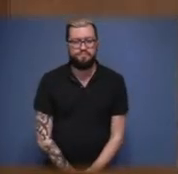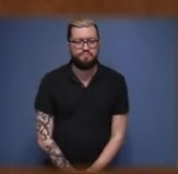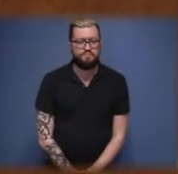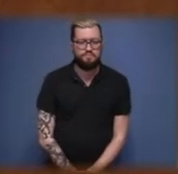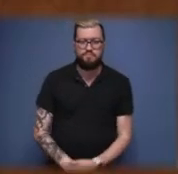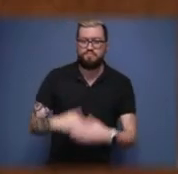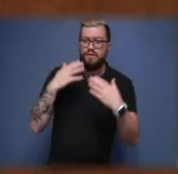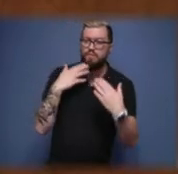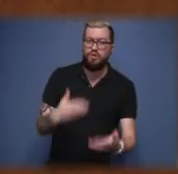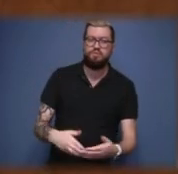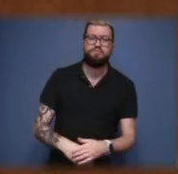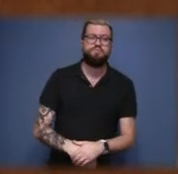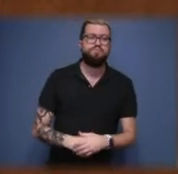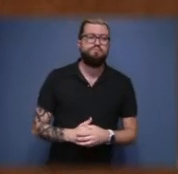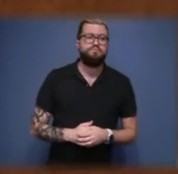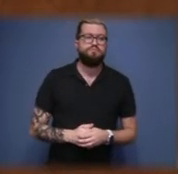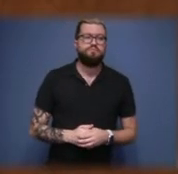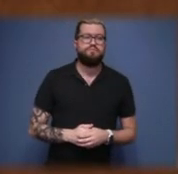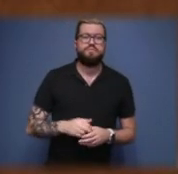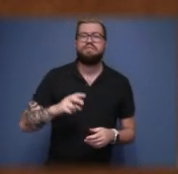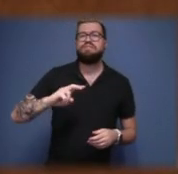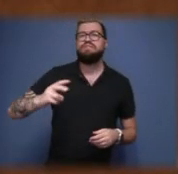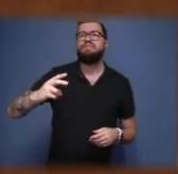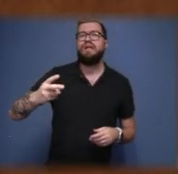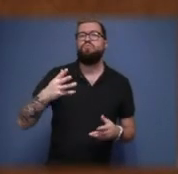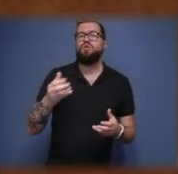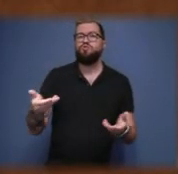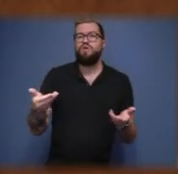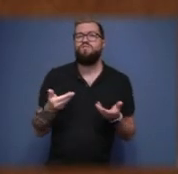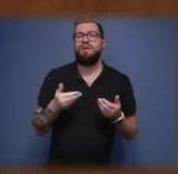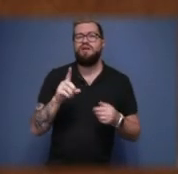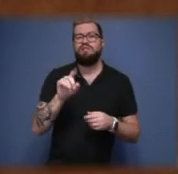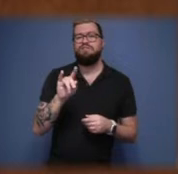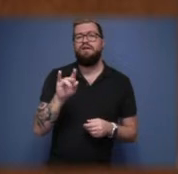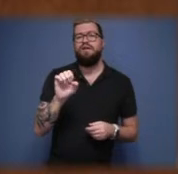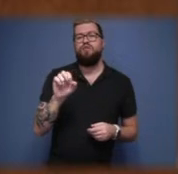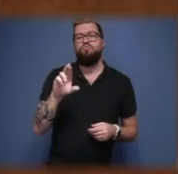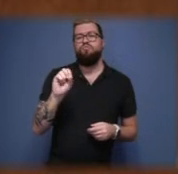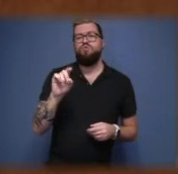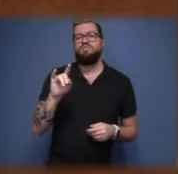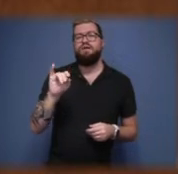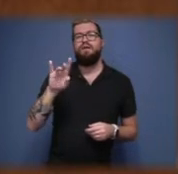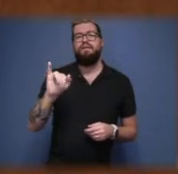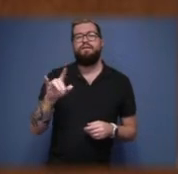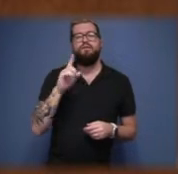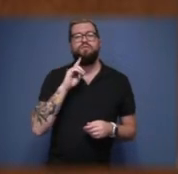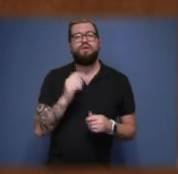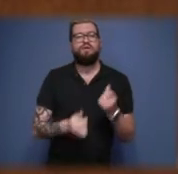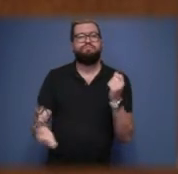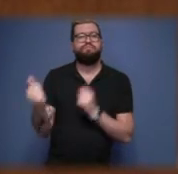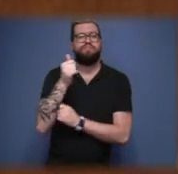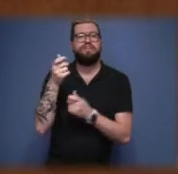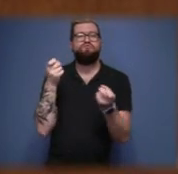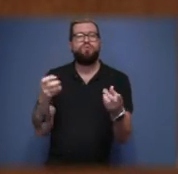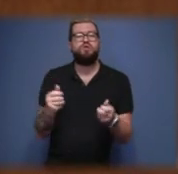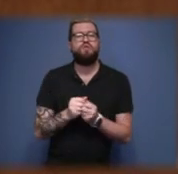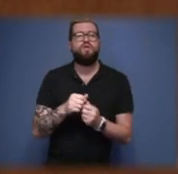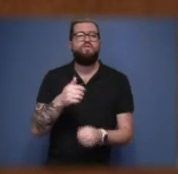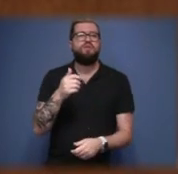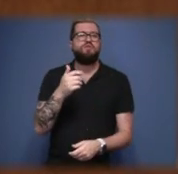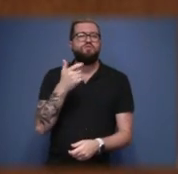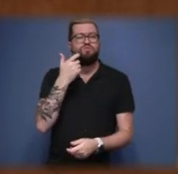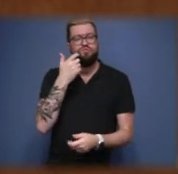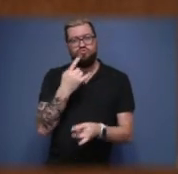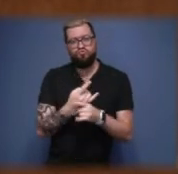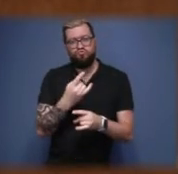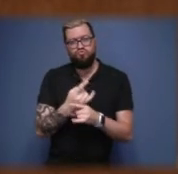Thank you. And secondly, if I could invite Diane Rosati, the Executive Director of the Bucks County Drug and Alcohol, to talk about Drug Take Back